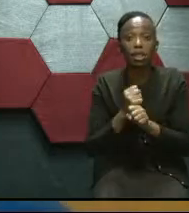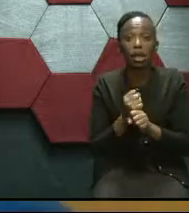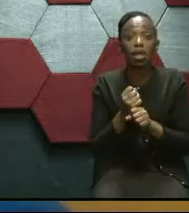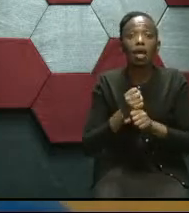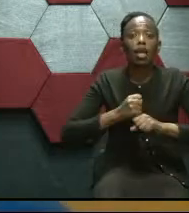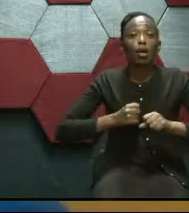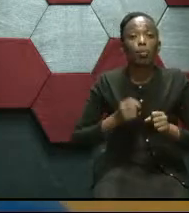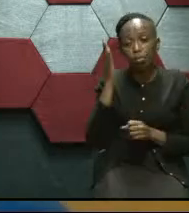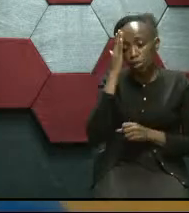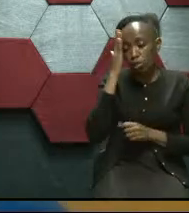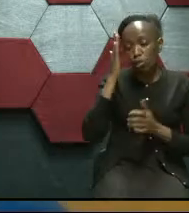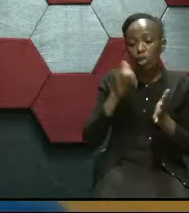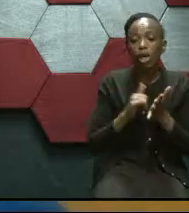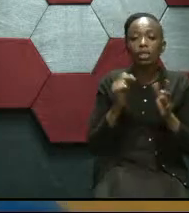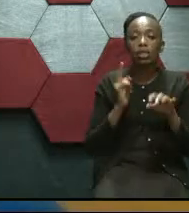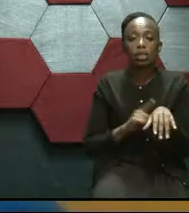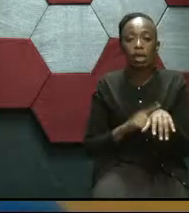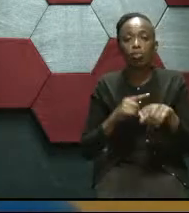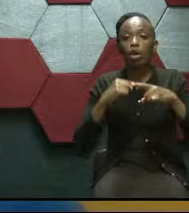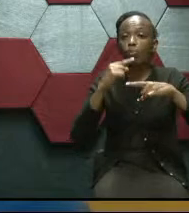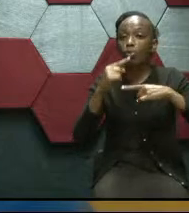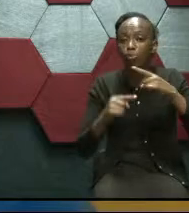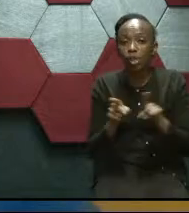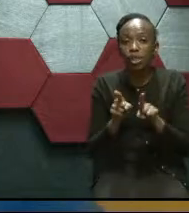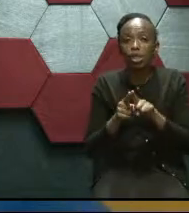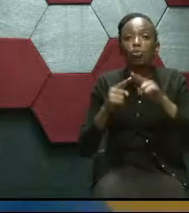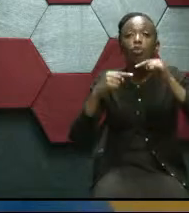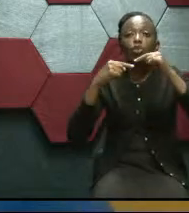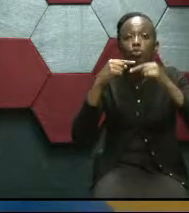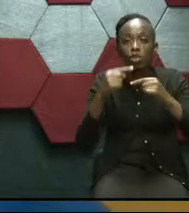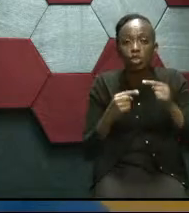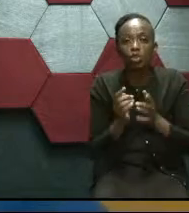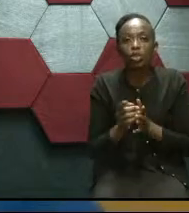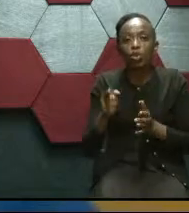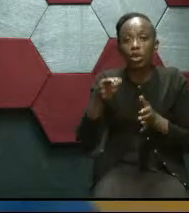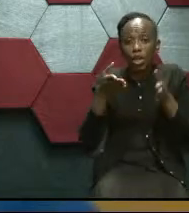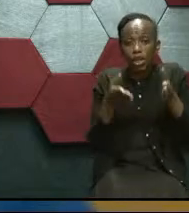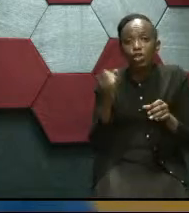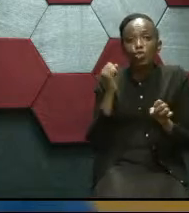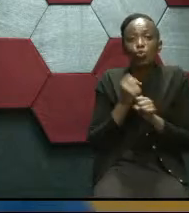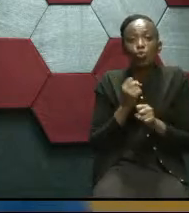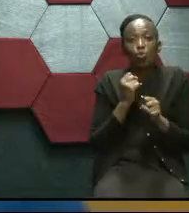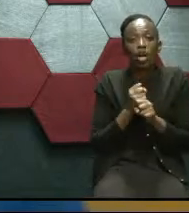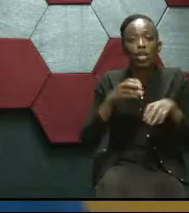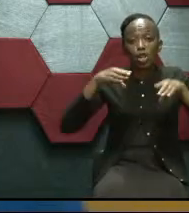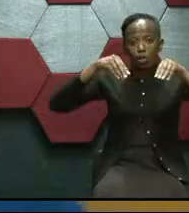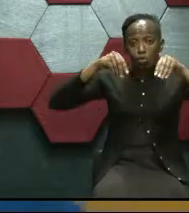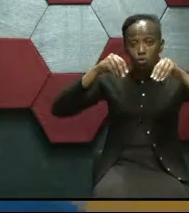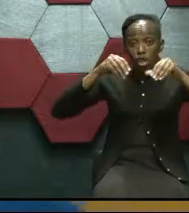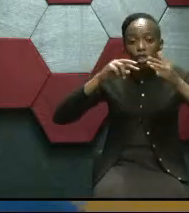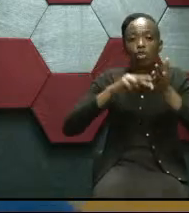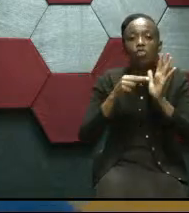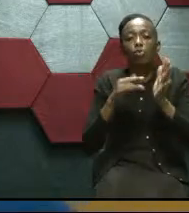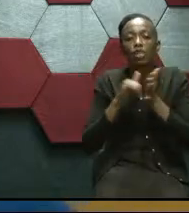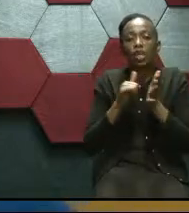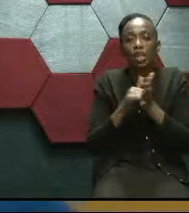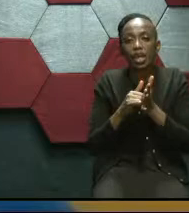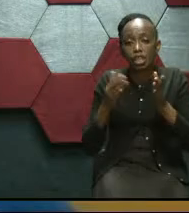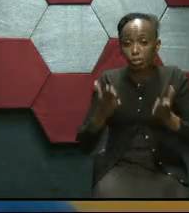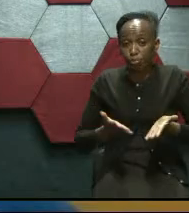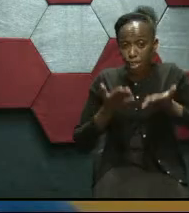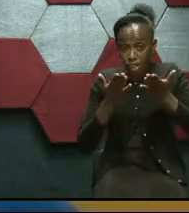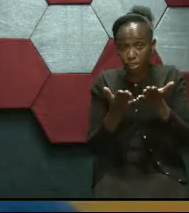note that as we are progressing and continuing with this work, the quality of the projects that are being